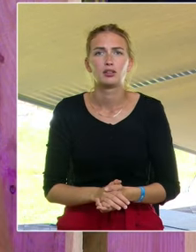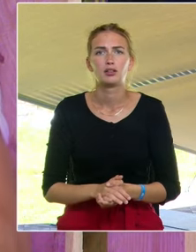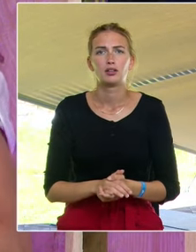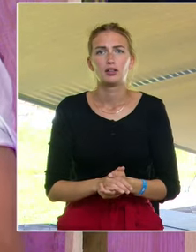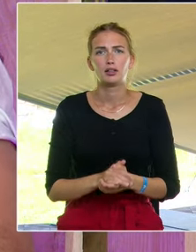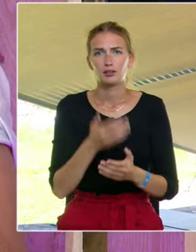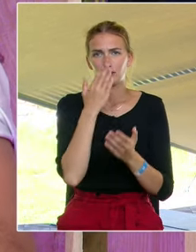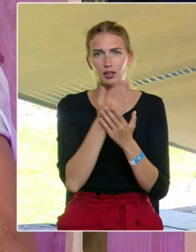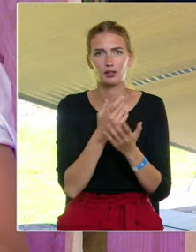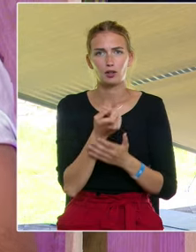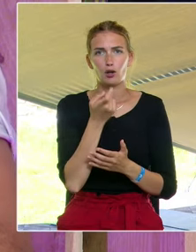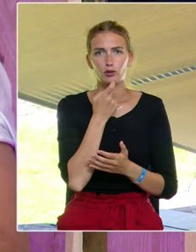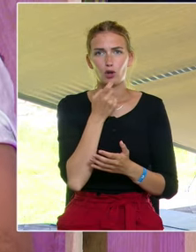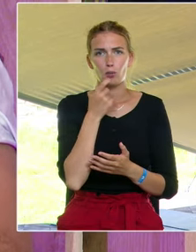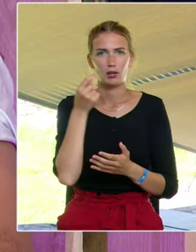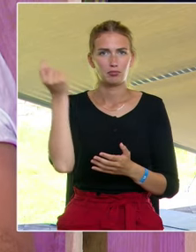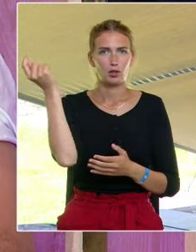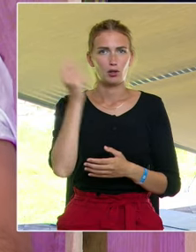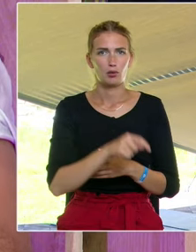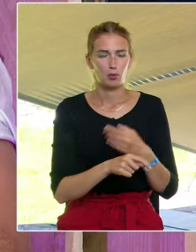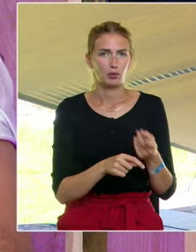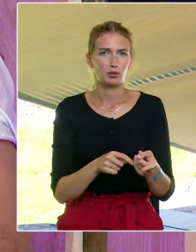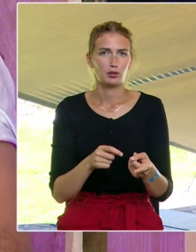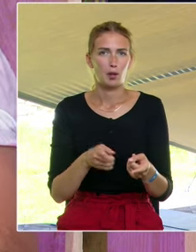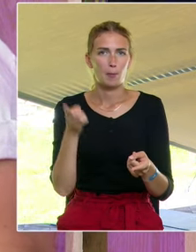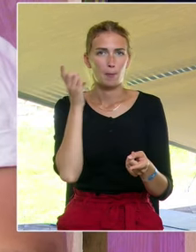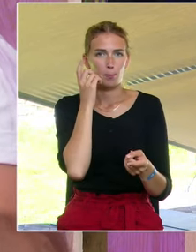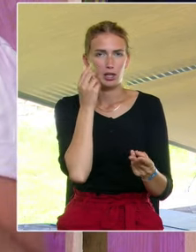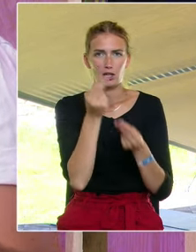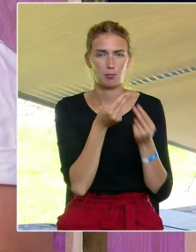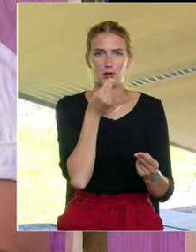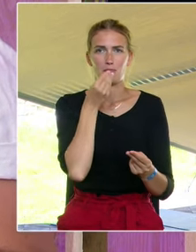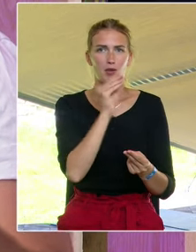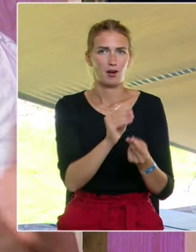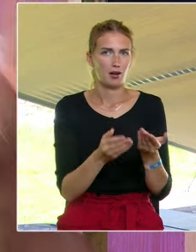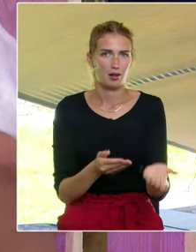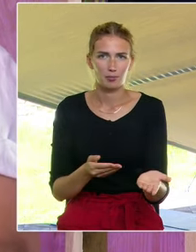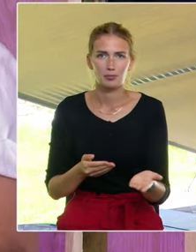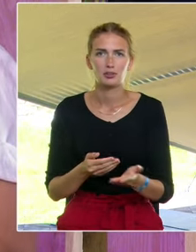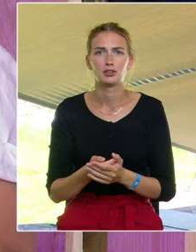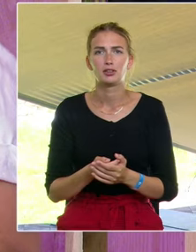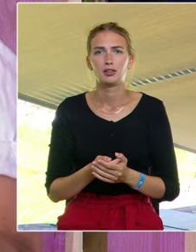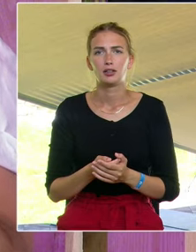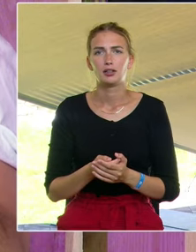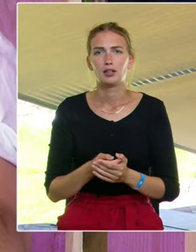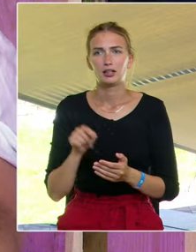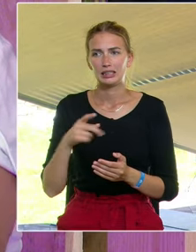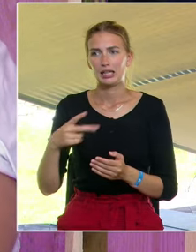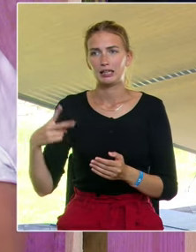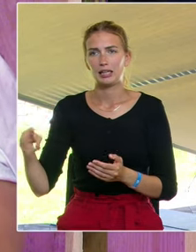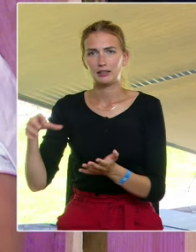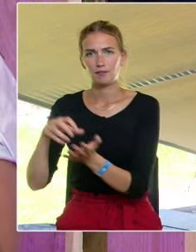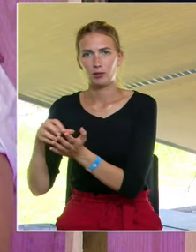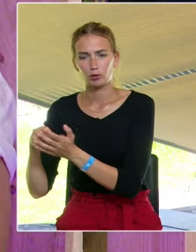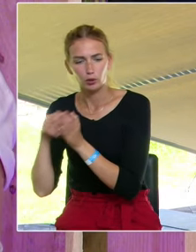the best mobile games. So, and then once it becomes something, then all these institutions come in and try to make sense